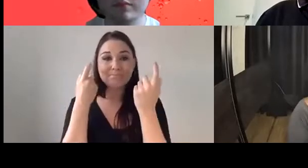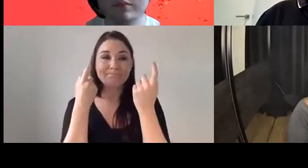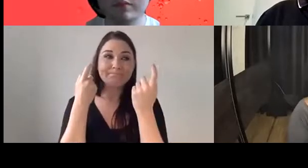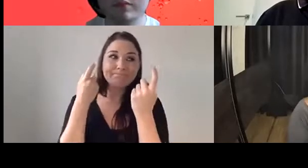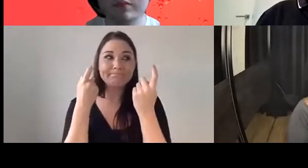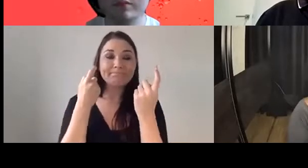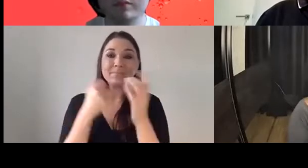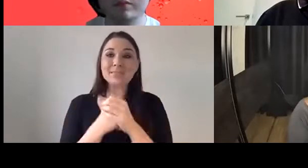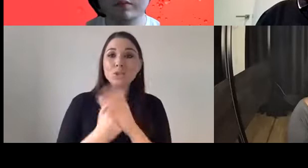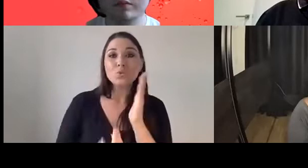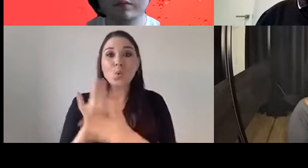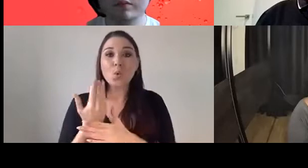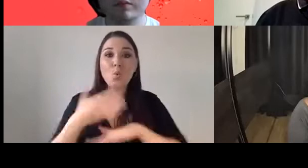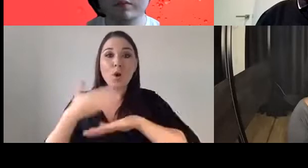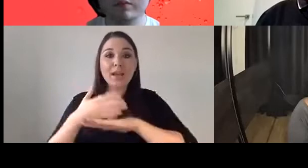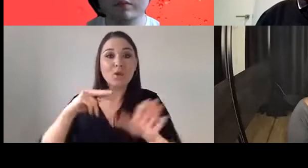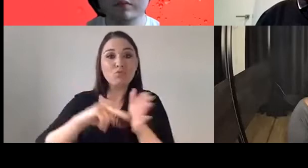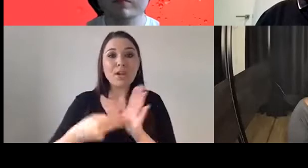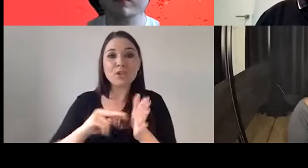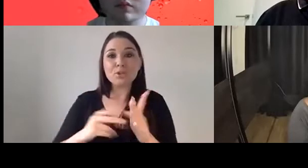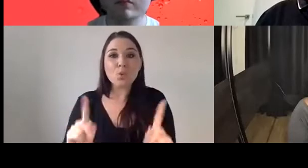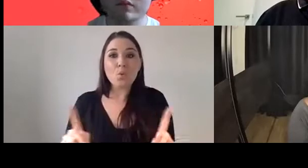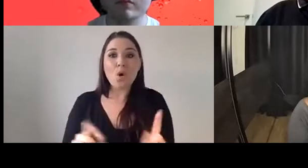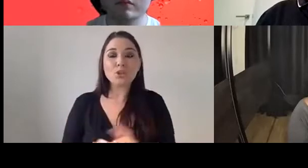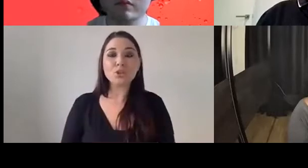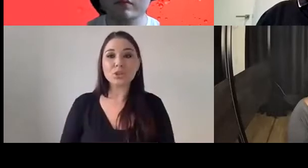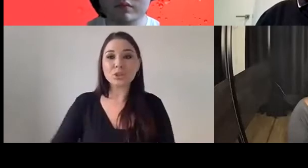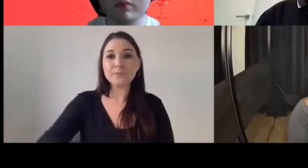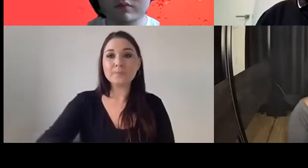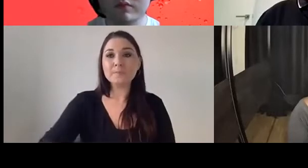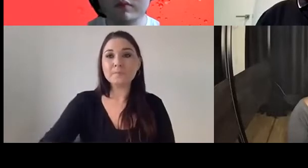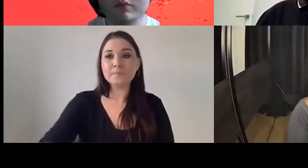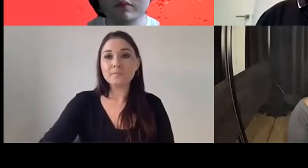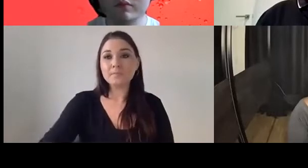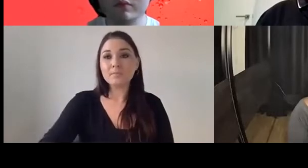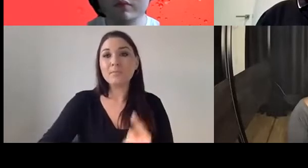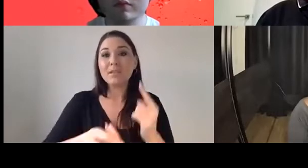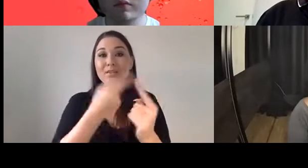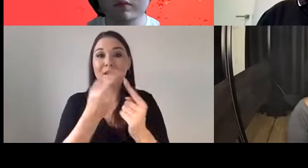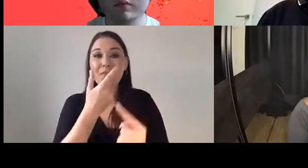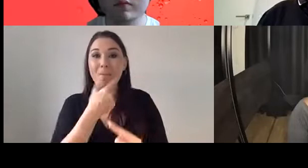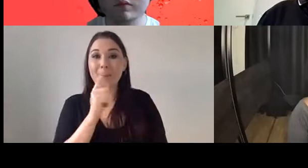their kind of new working arrangements are, and I think a lot of people are going for hybrid